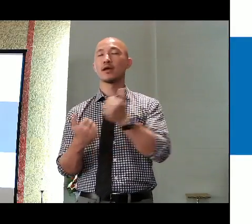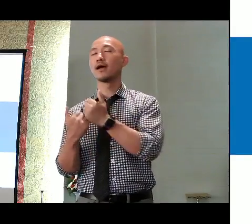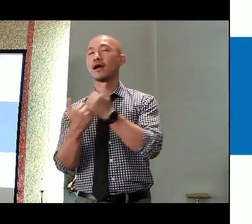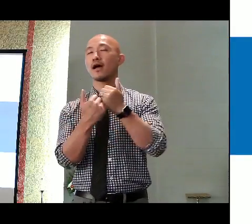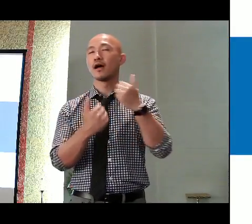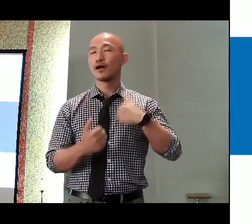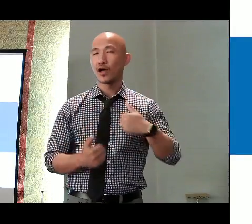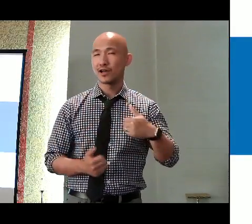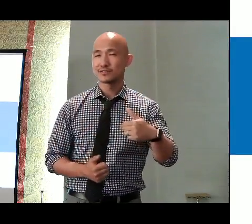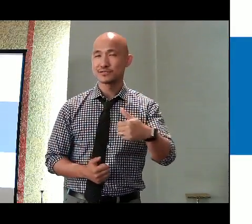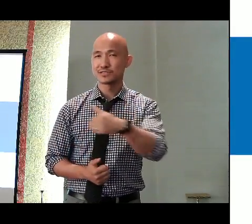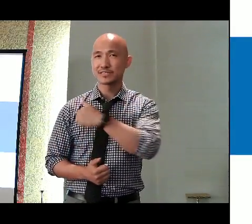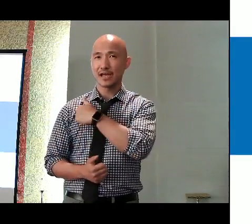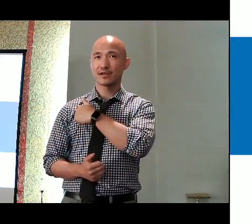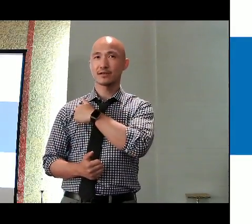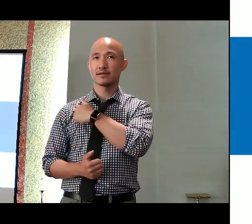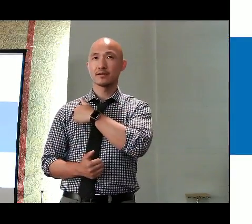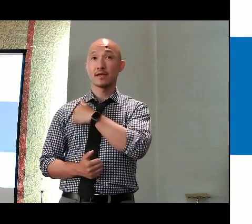gave us His Word.